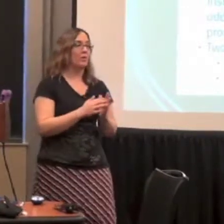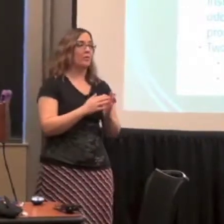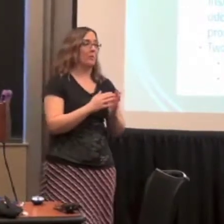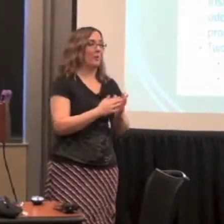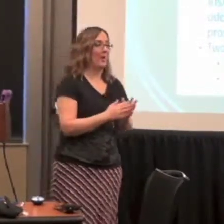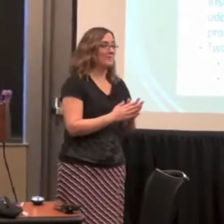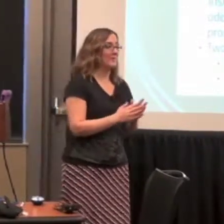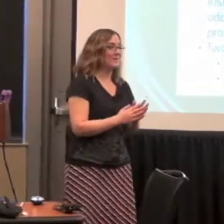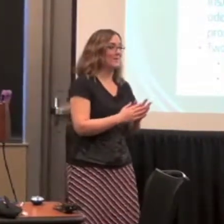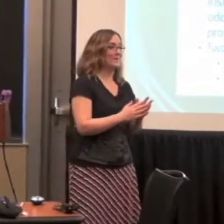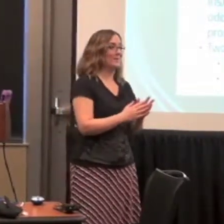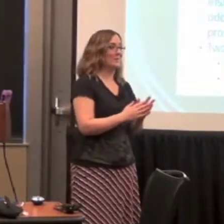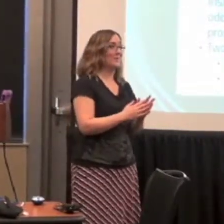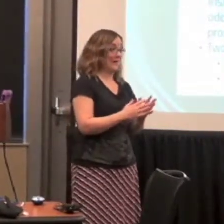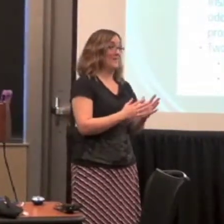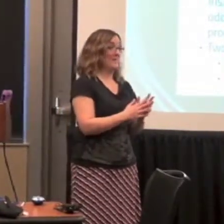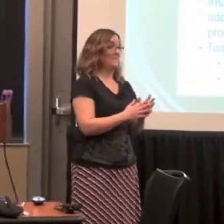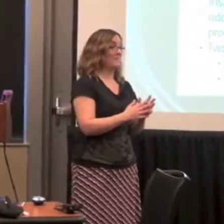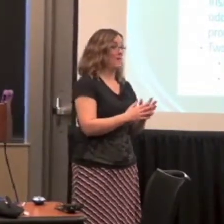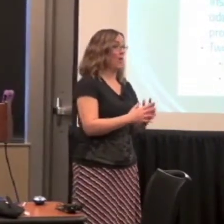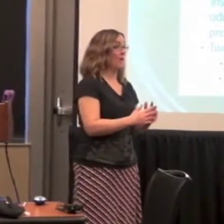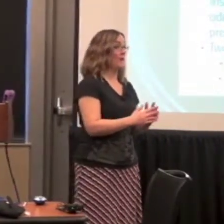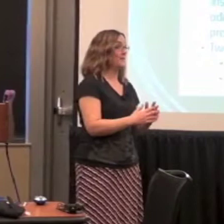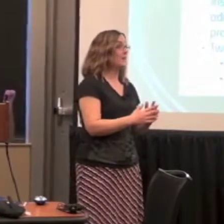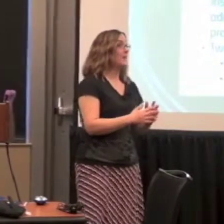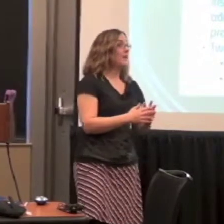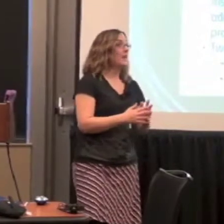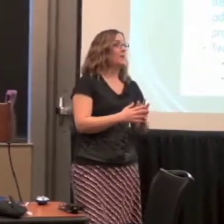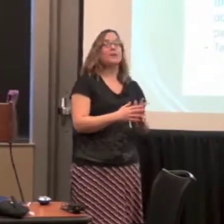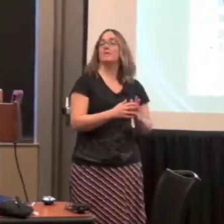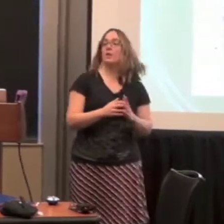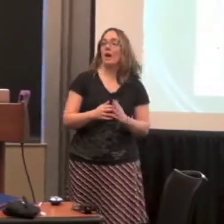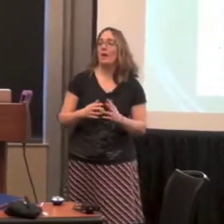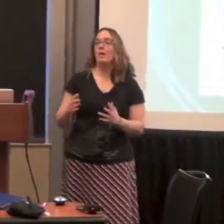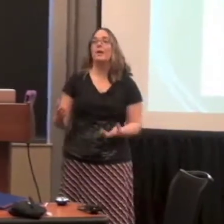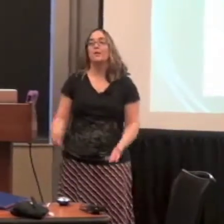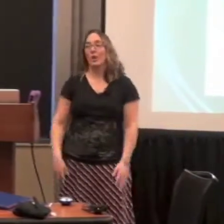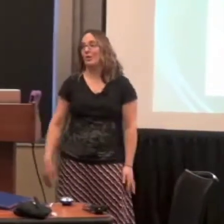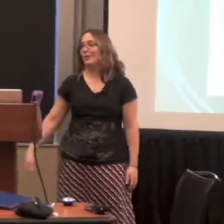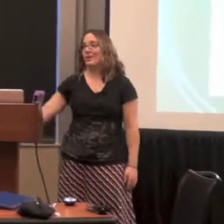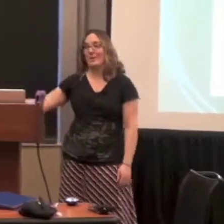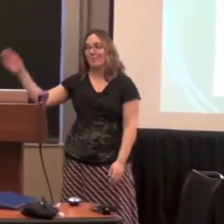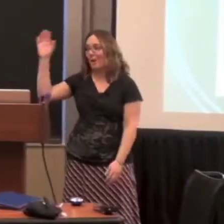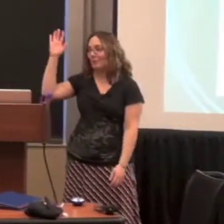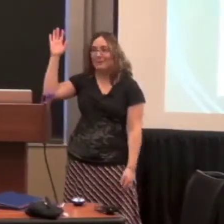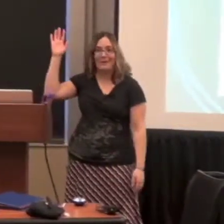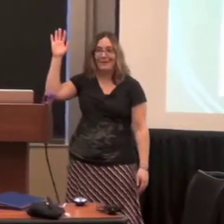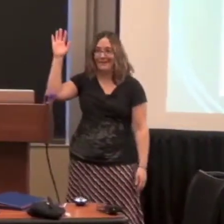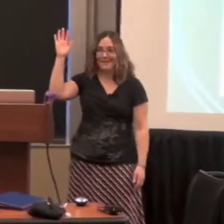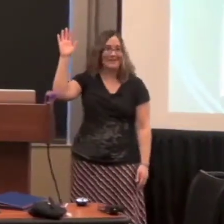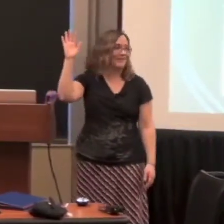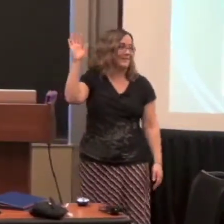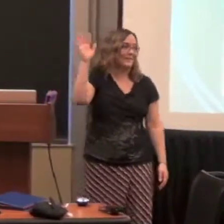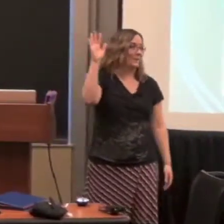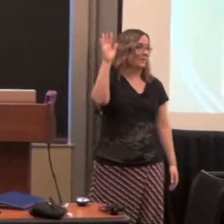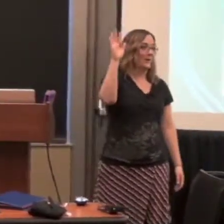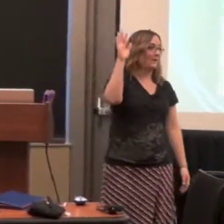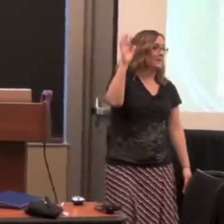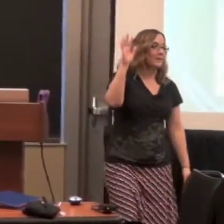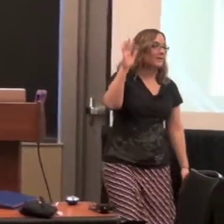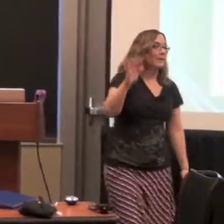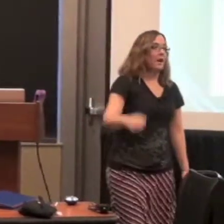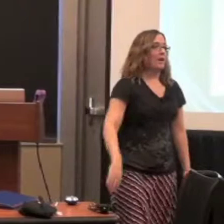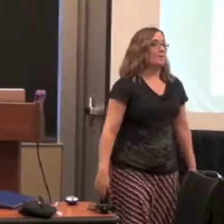our goal for prompts is to fade them, always. And I think so, I know you guys have prompt-dependent kids,